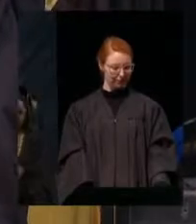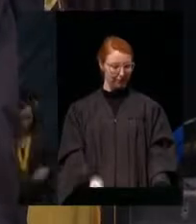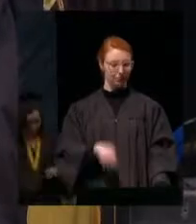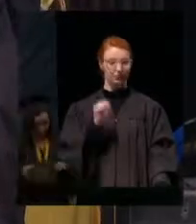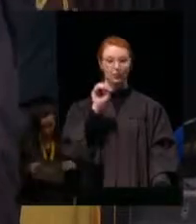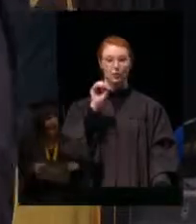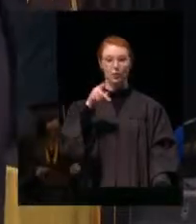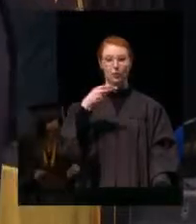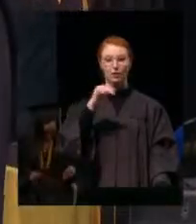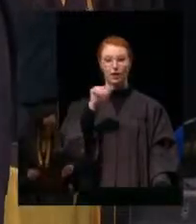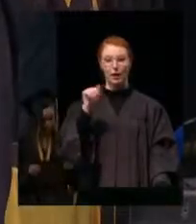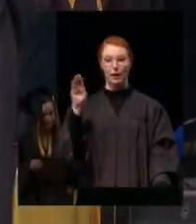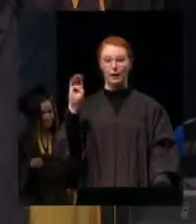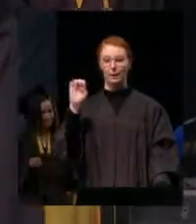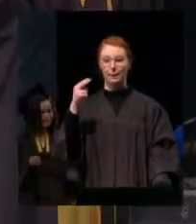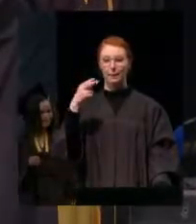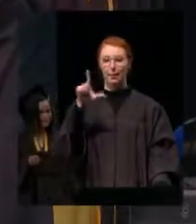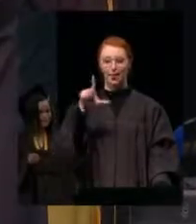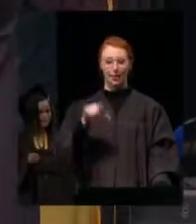Sophia Beal.